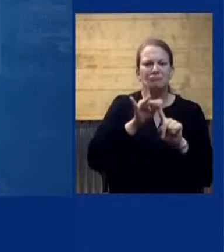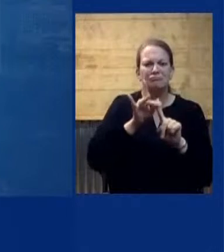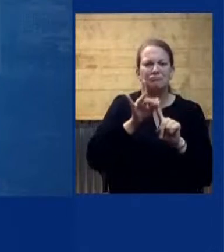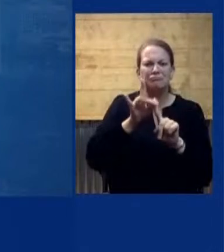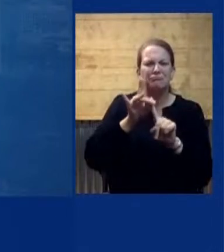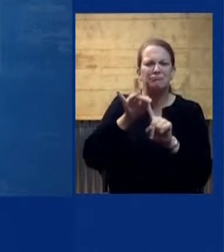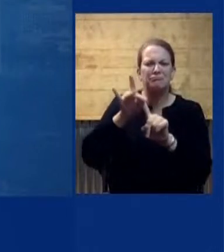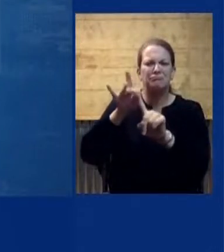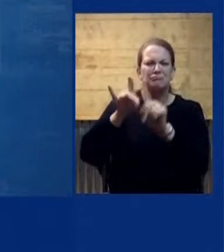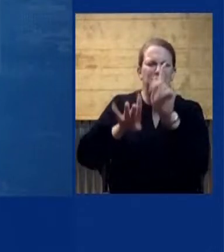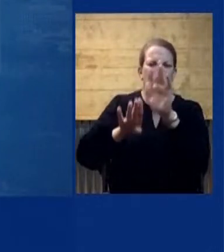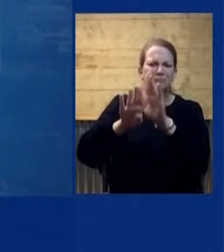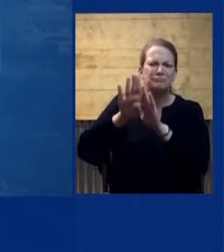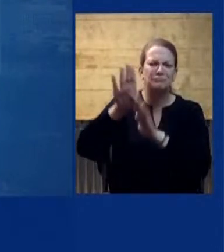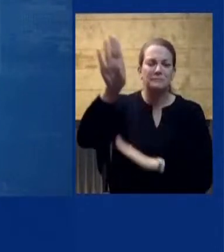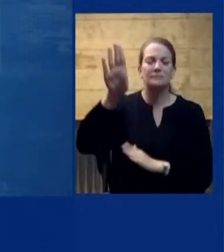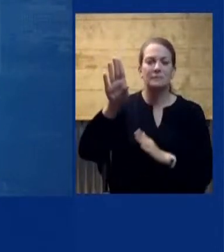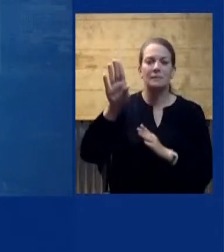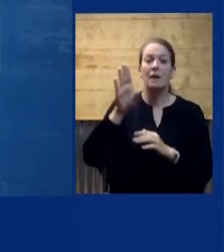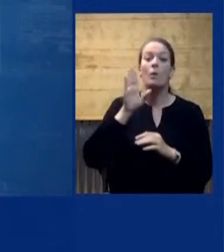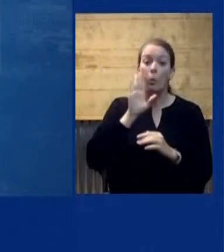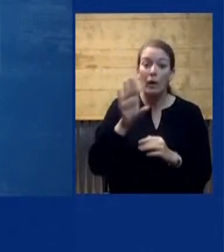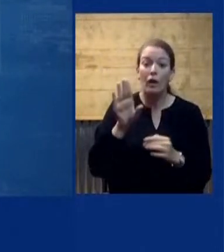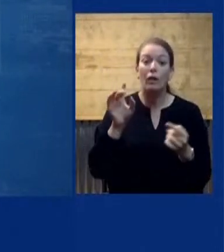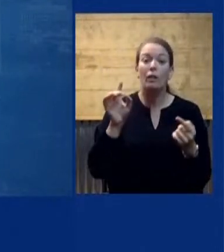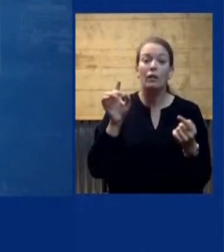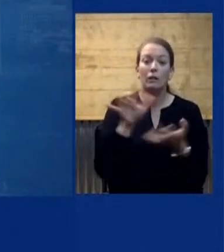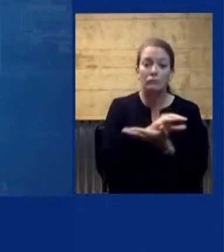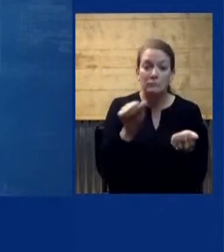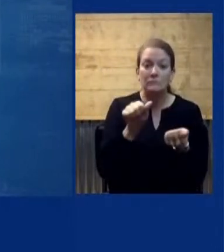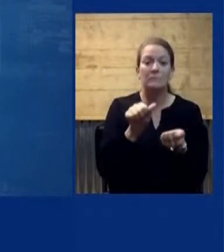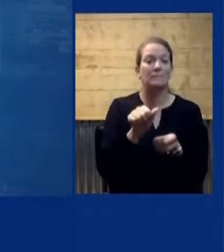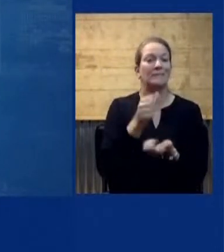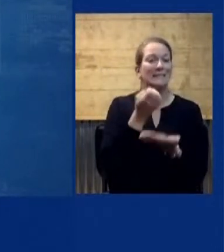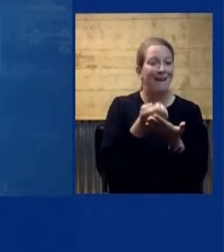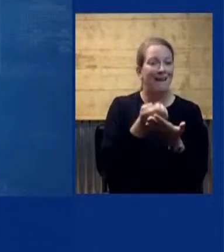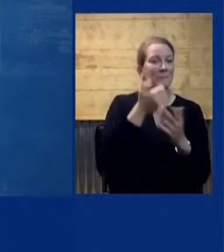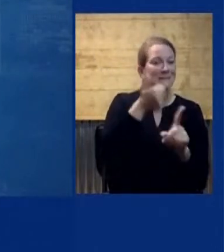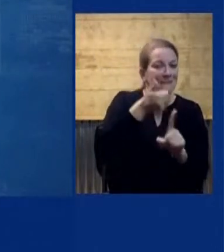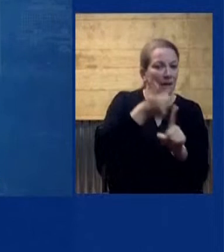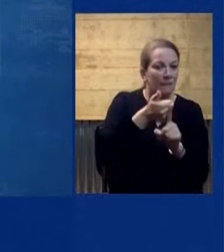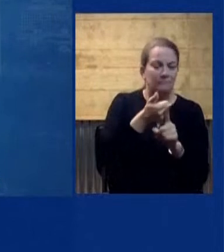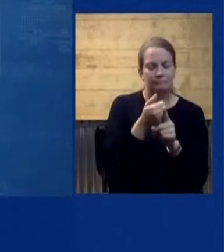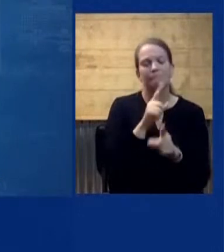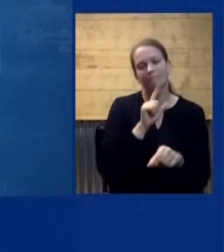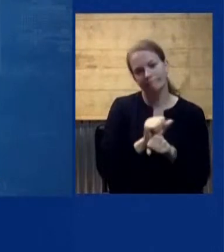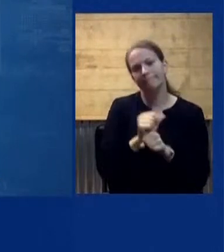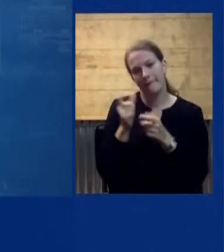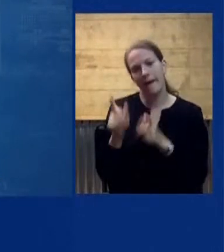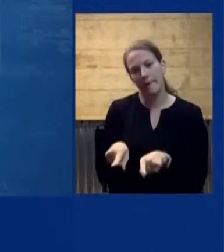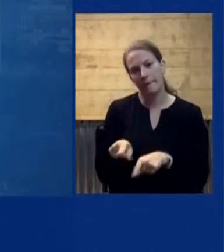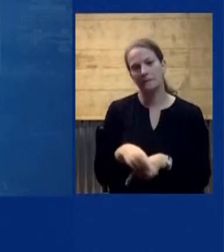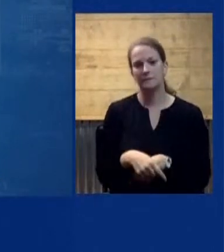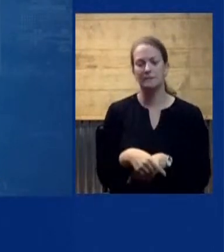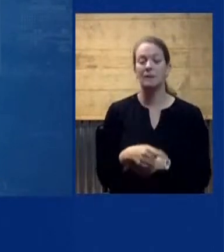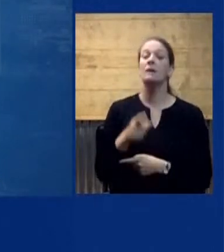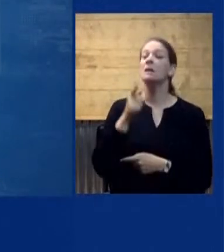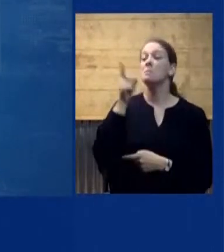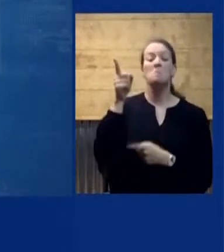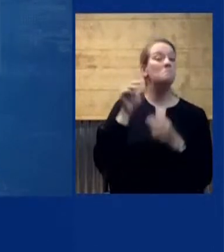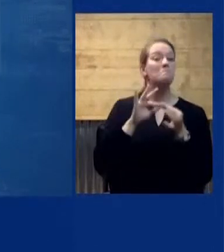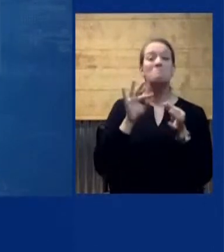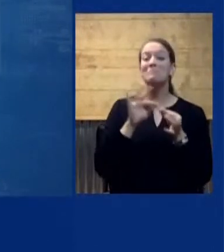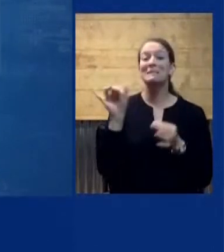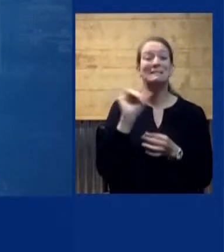hurt the economy. And that is what happened. His premise is now the same thing with the schools. Open